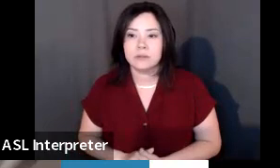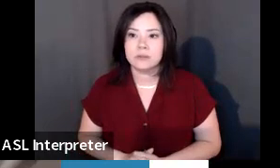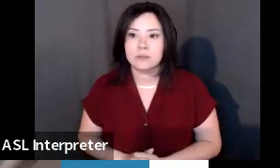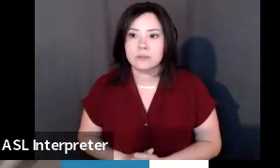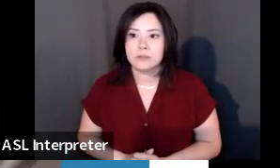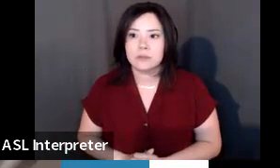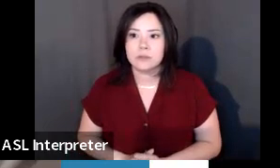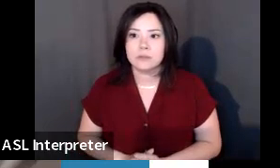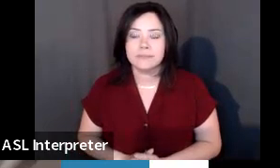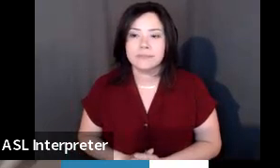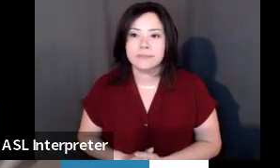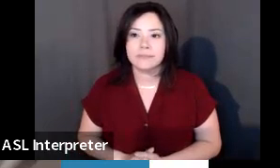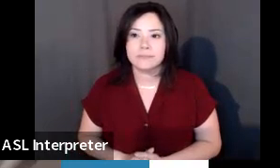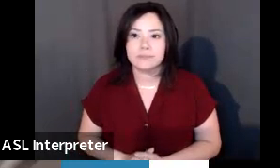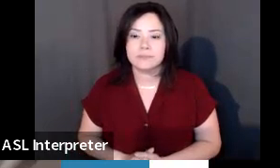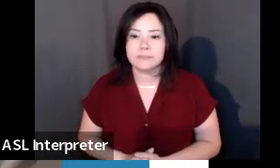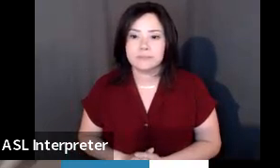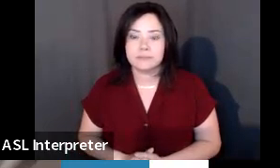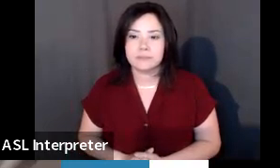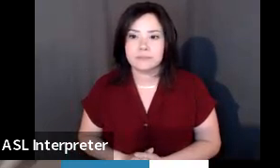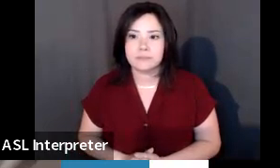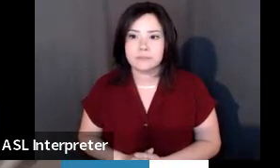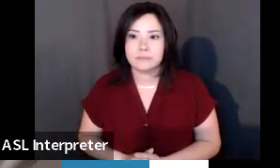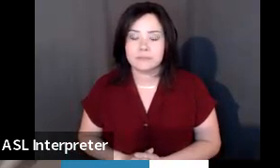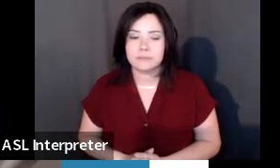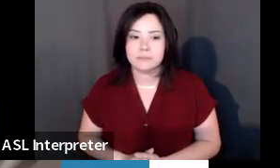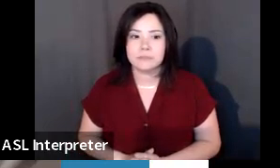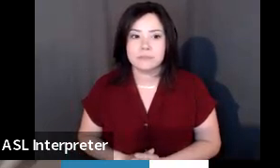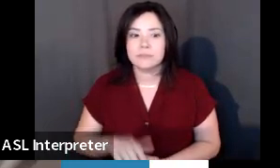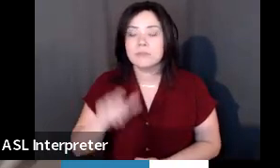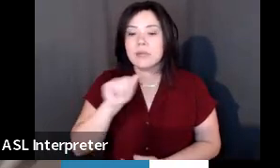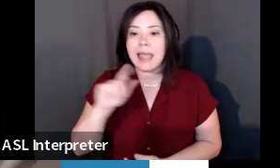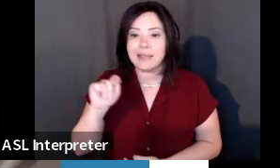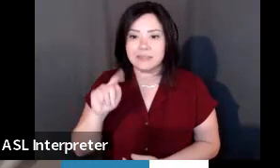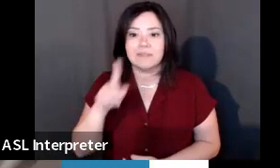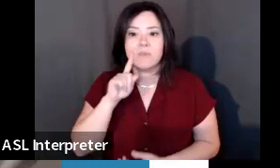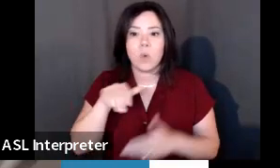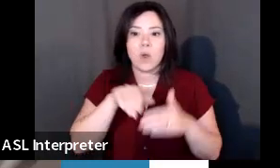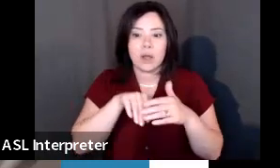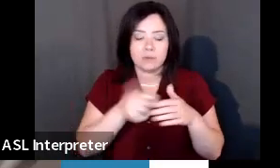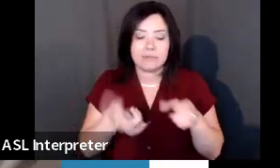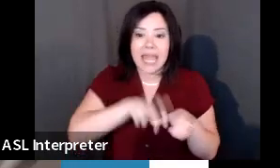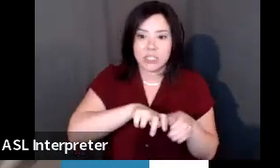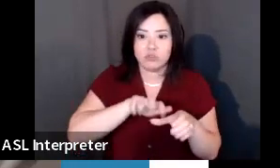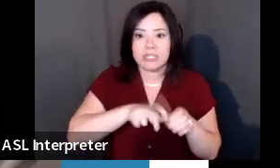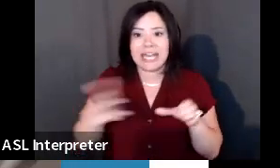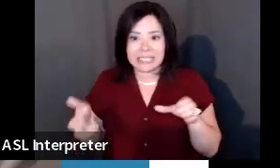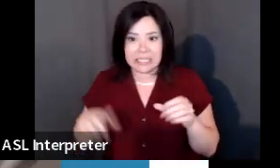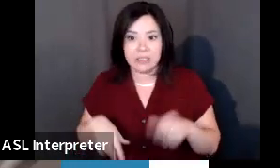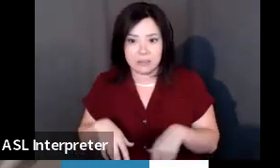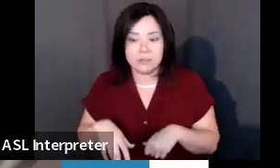So there is AT for entering and exiting a vehicle, seatbelt